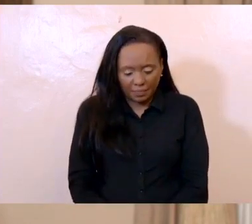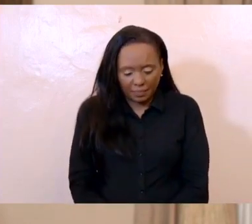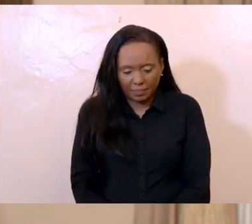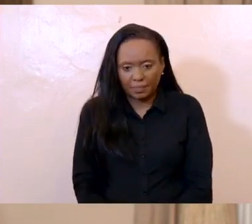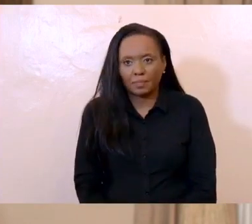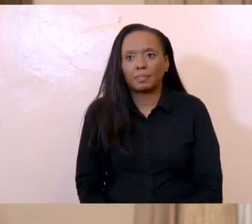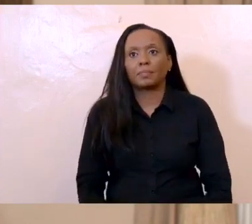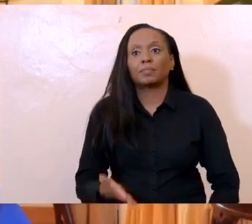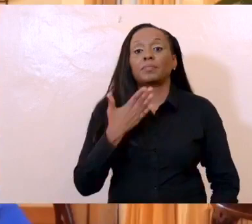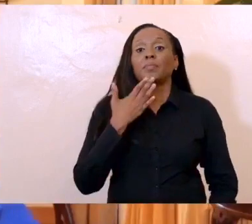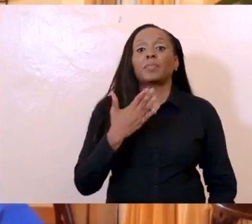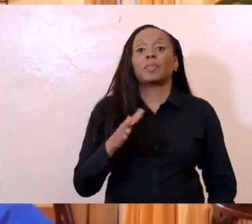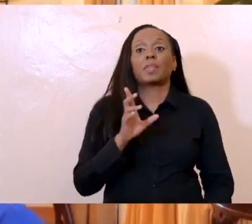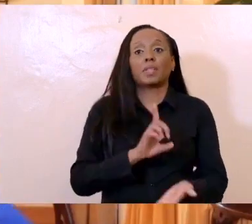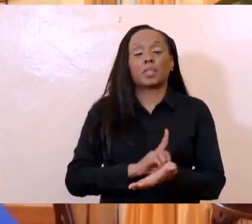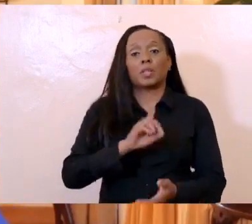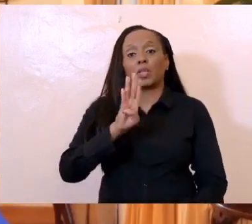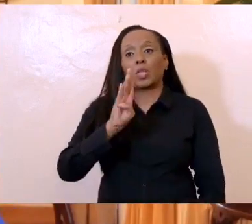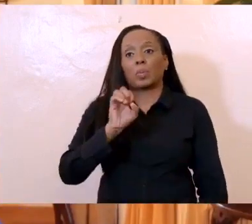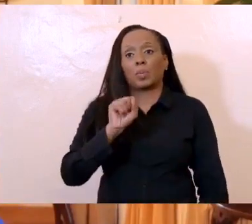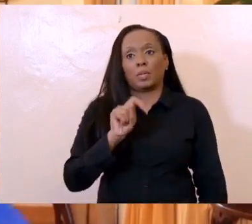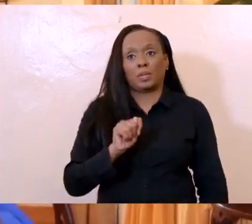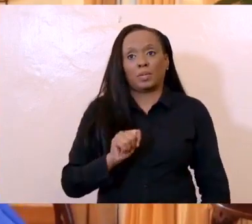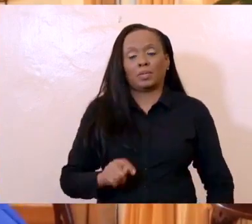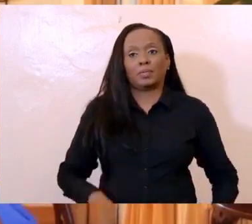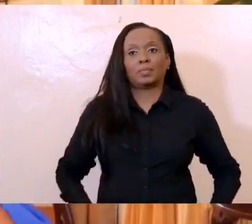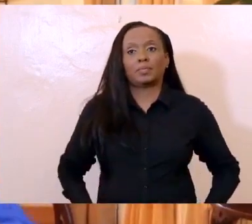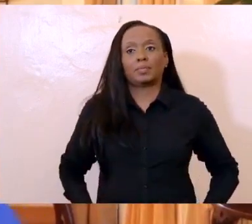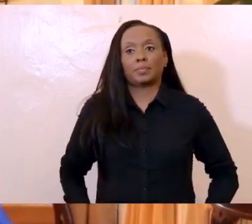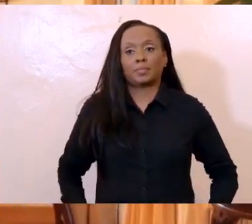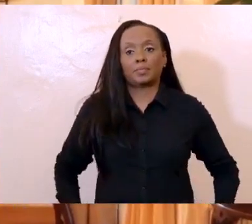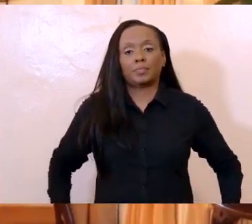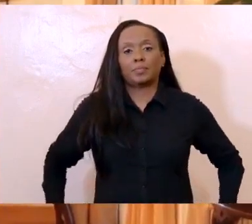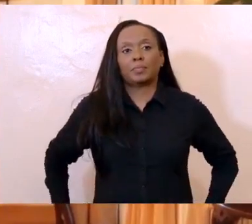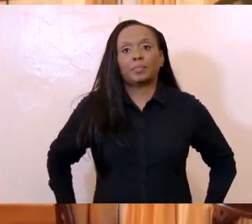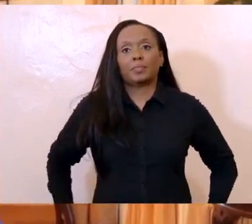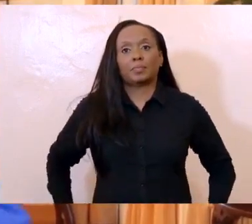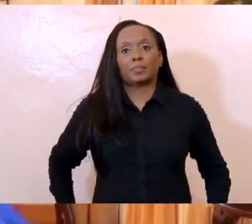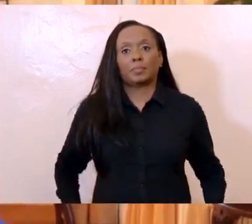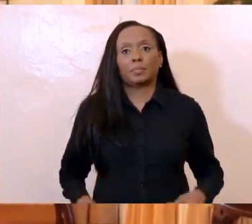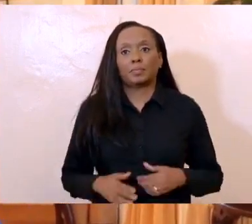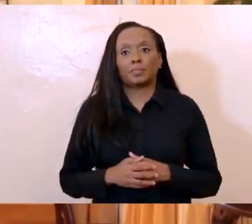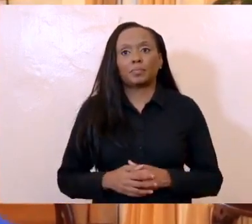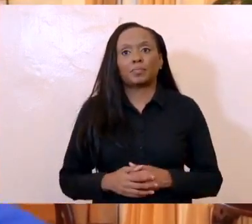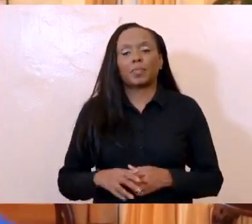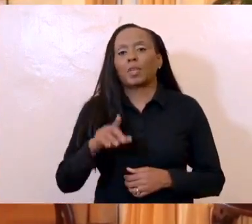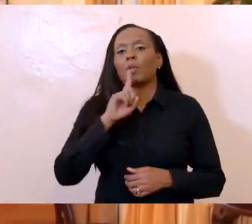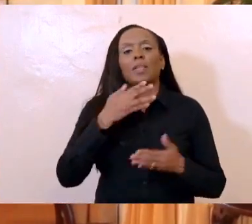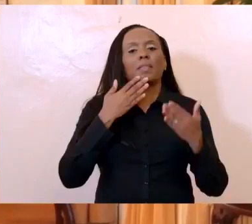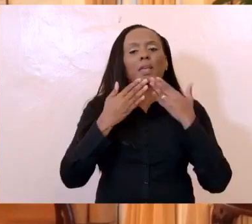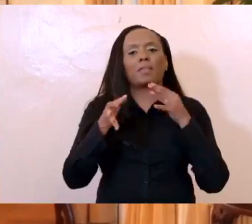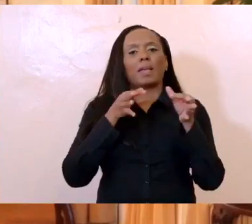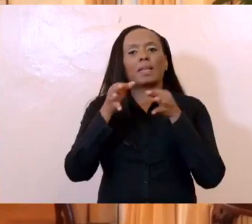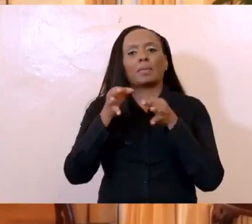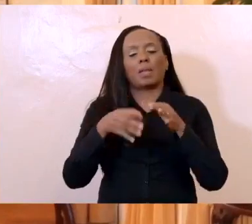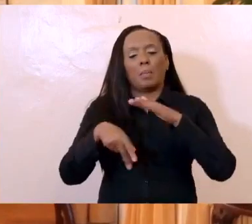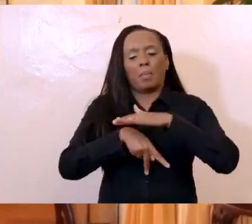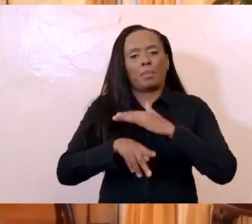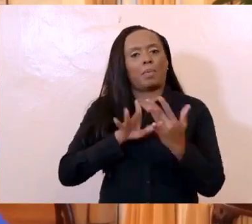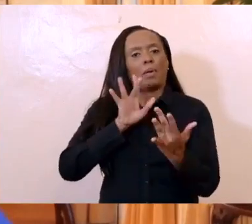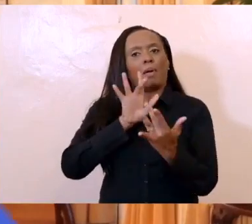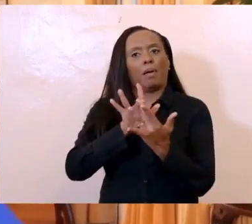Thank you very much, Dr. Best, particularly in defining that issue of the primary contact and what the criteria